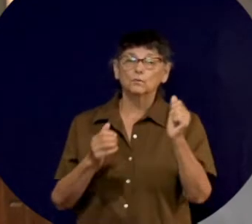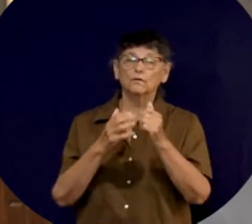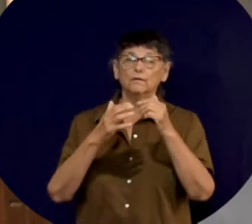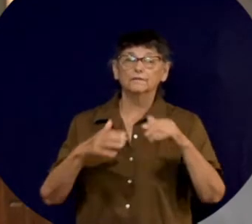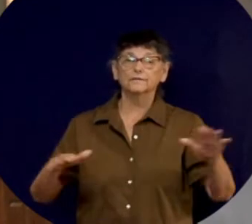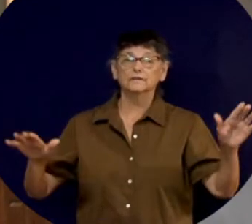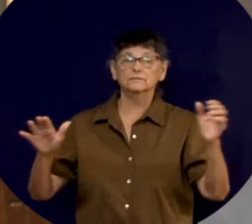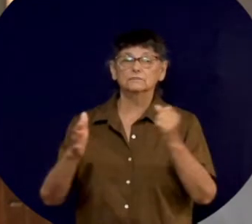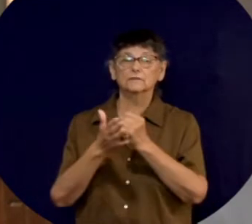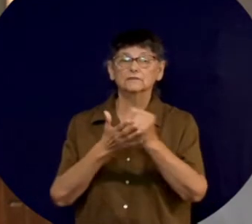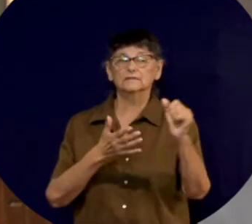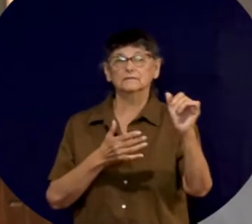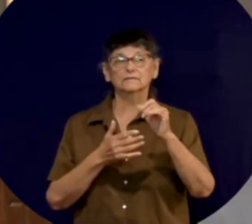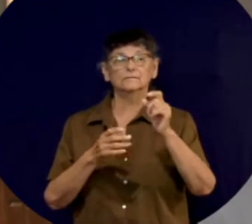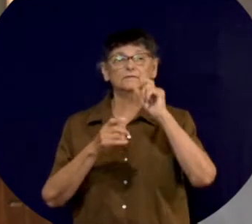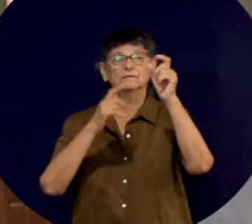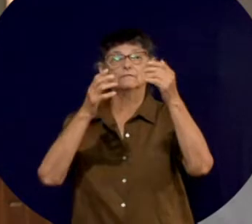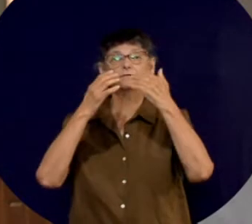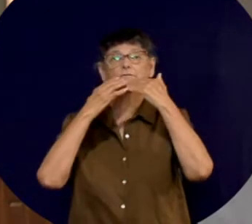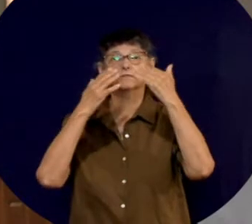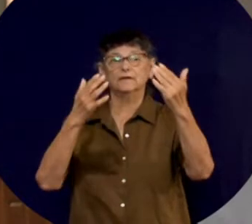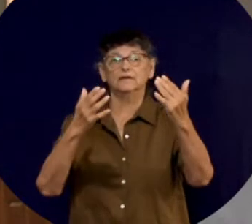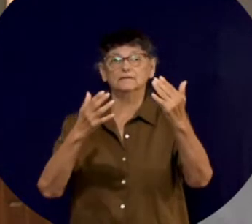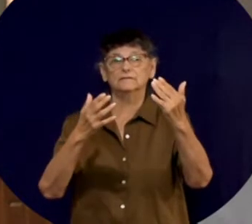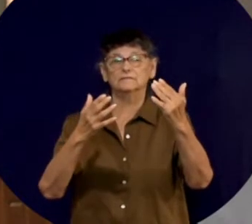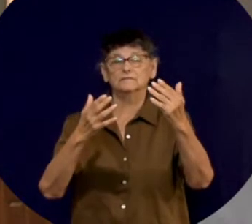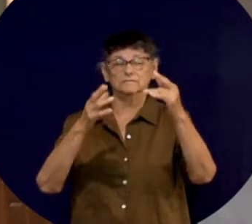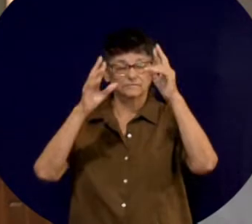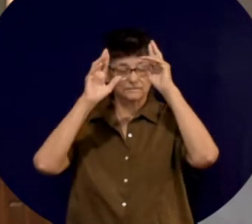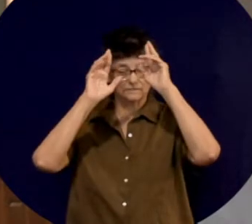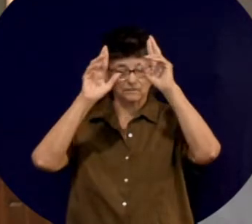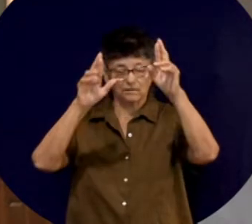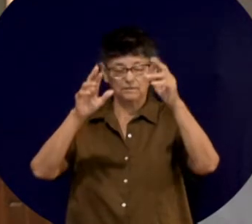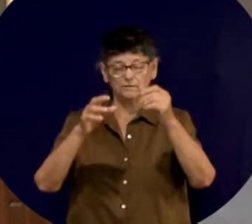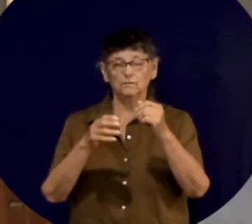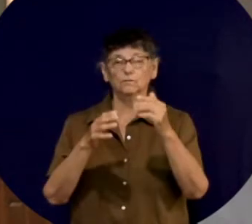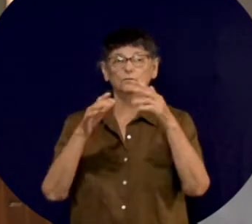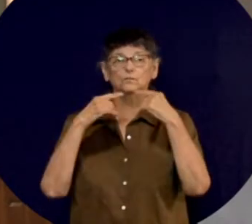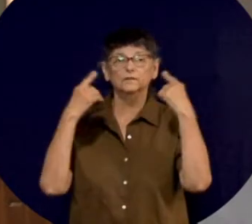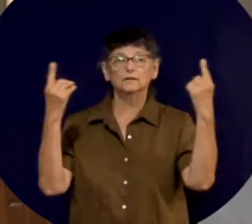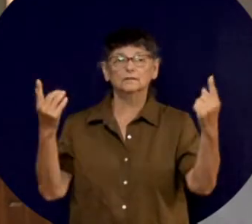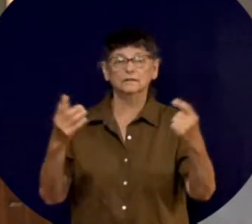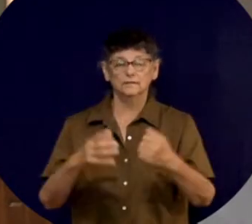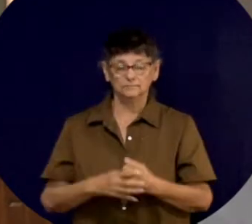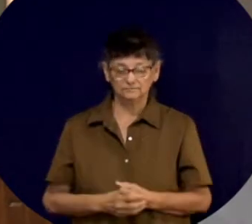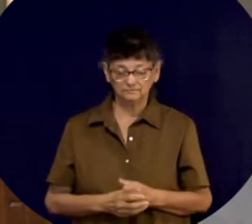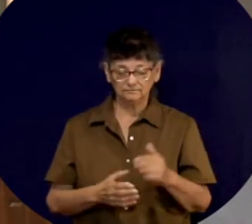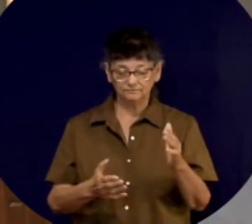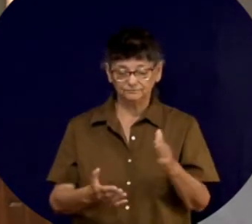the angels and saints, we too give you thanks as an exaltation we acclaim.